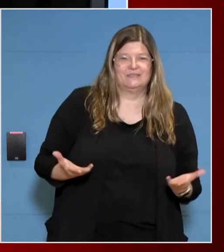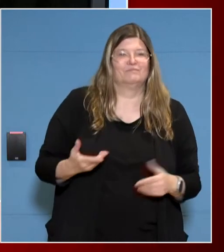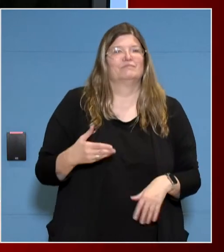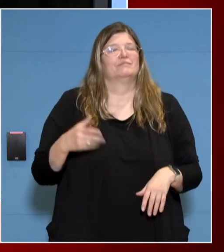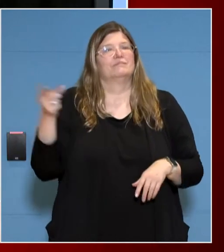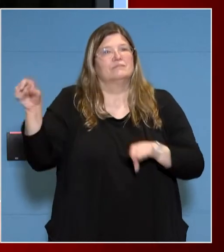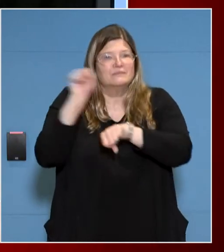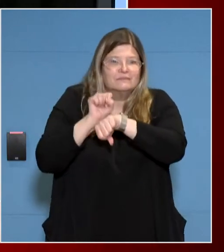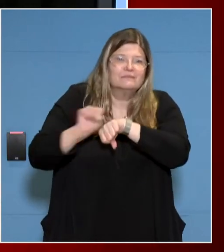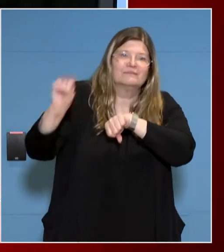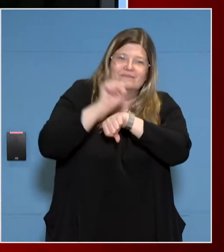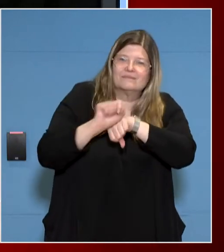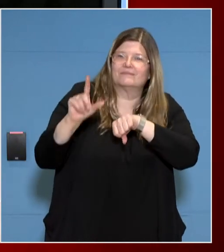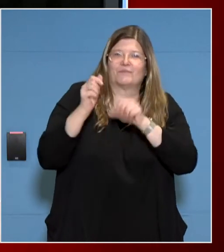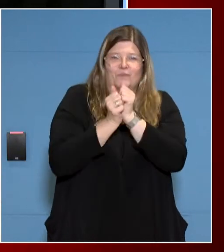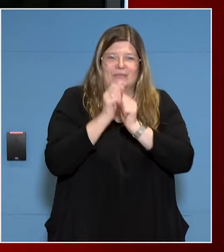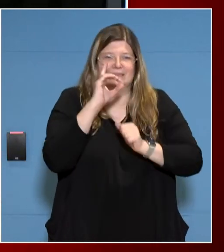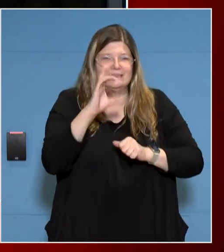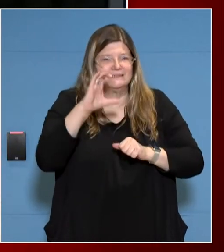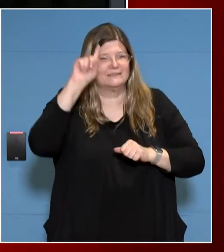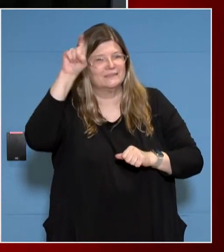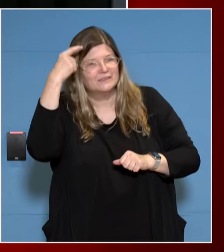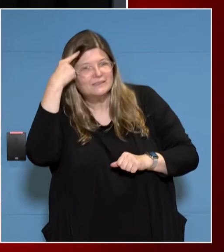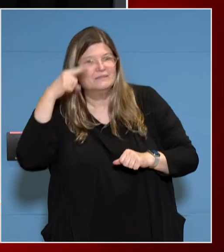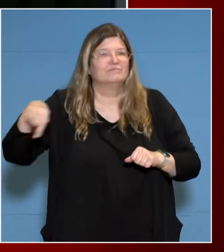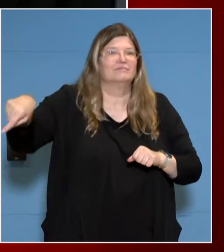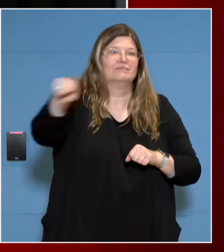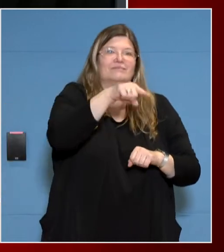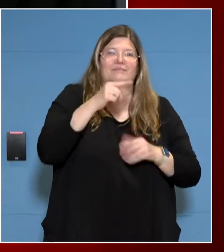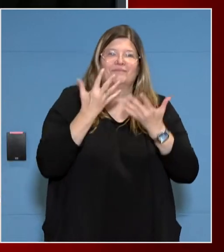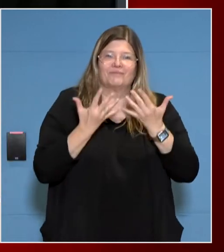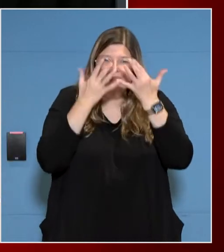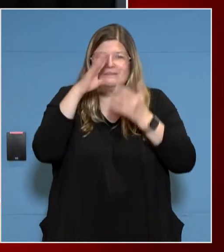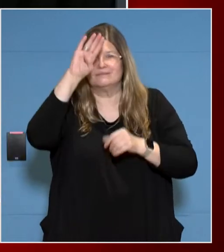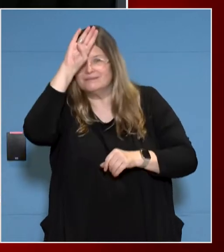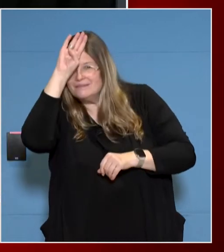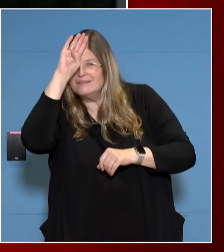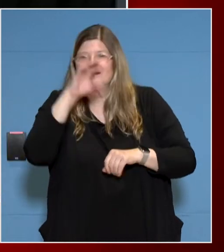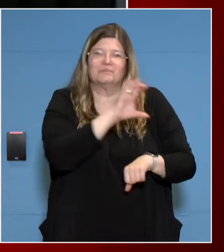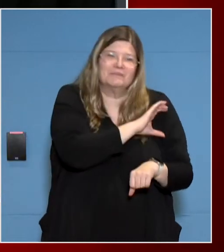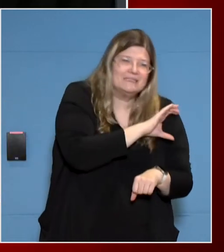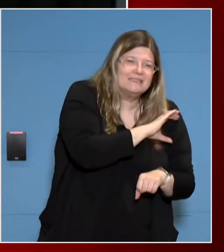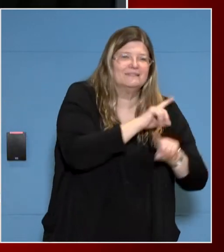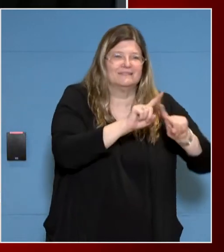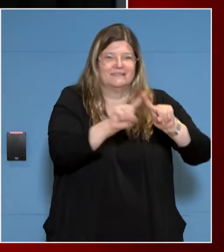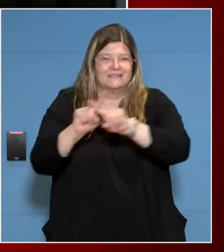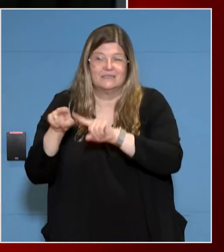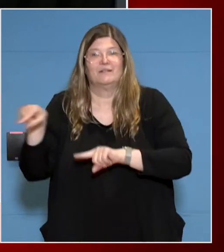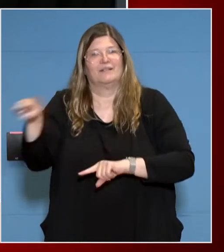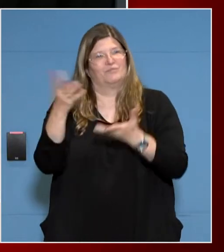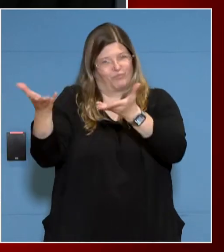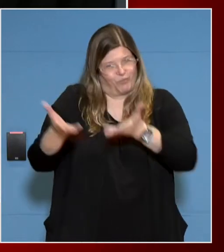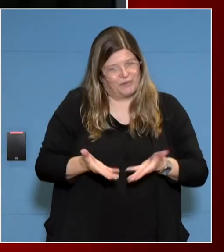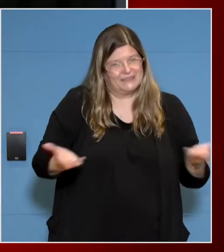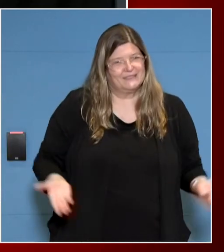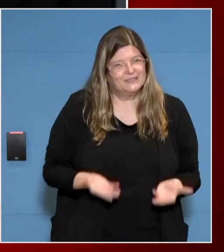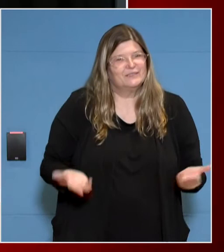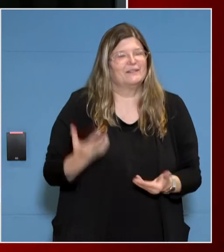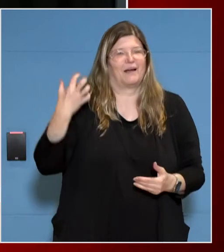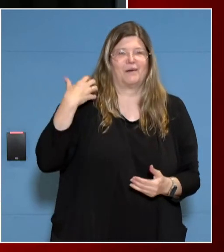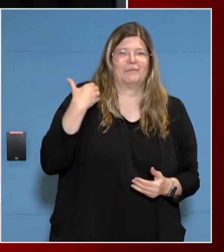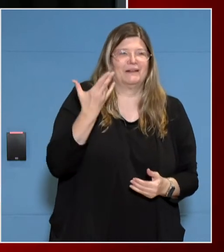our first responders here at Kaiser Permanente Capitol Hill. And this is